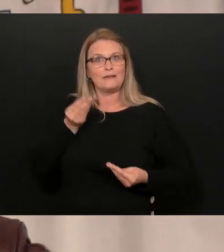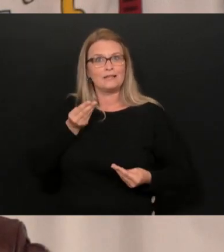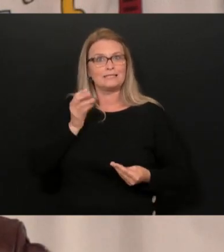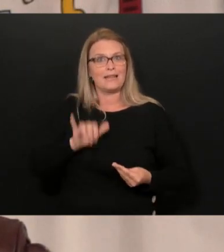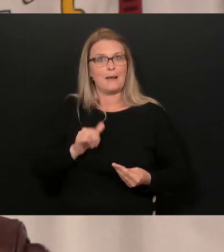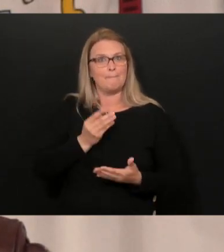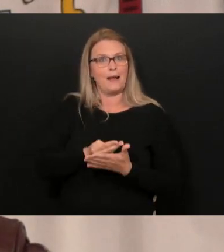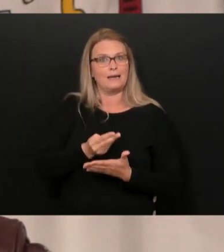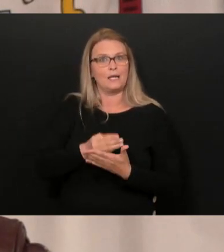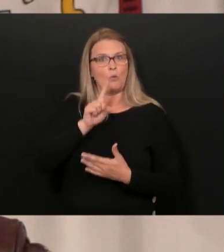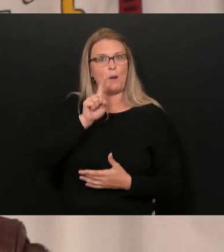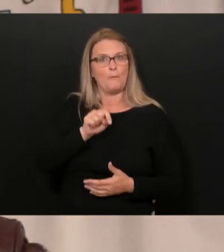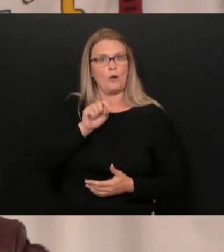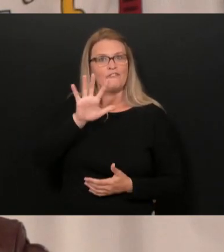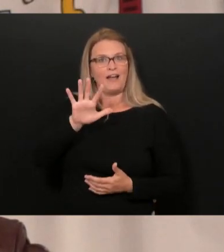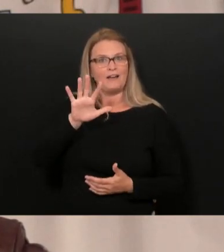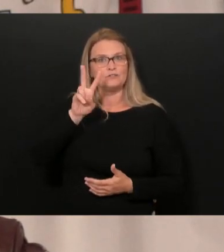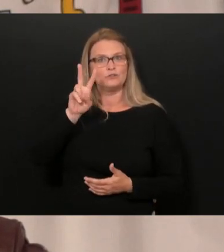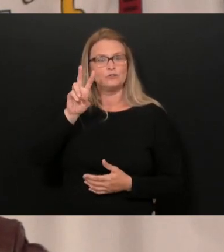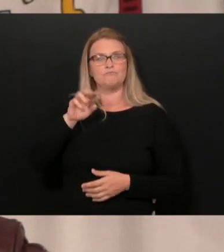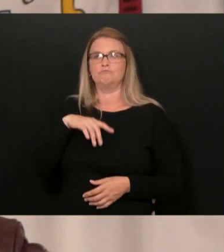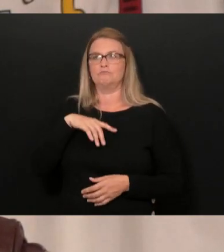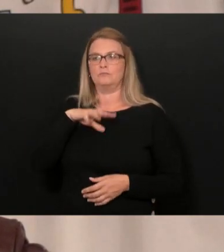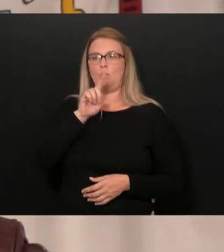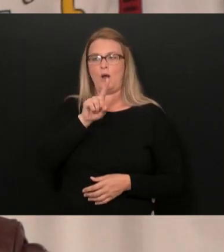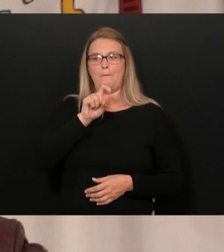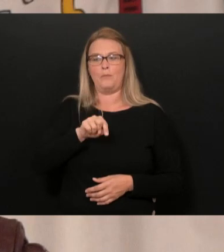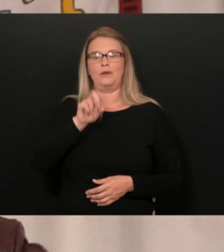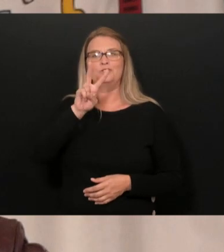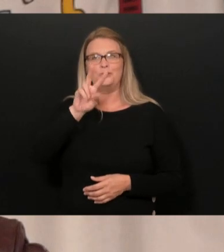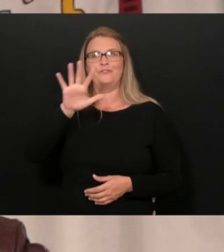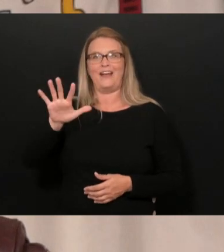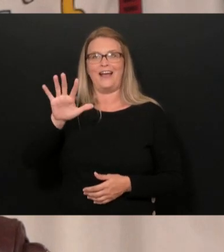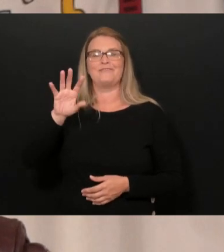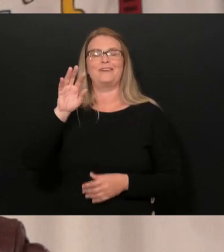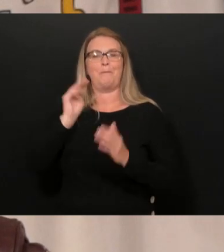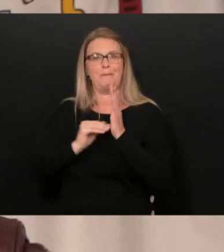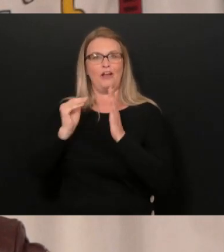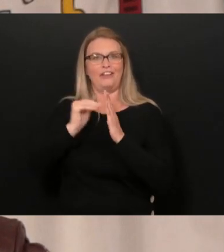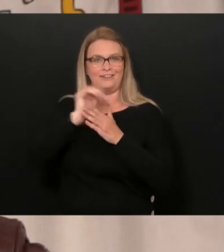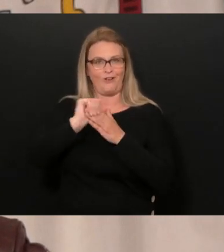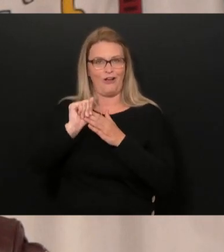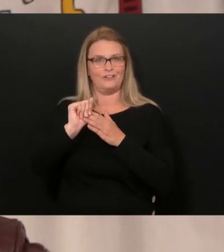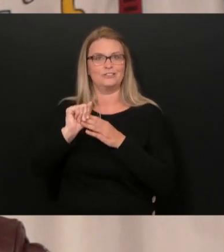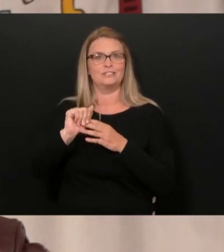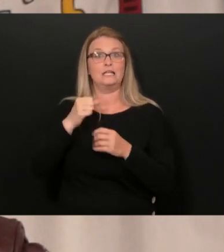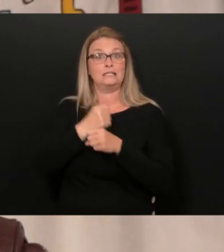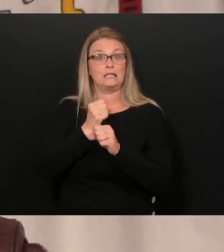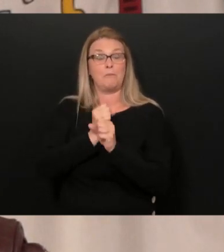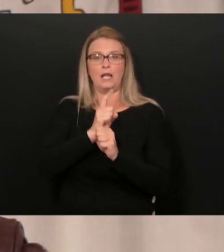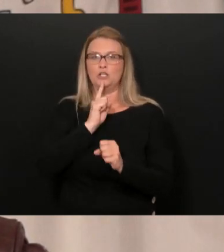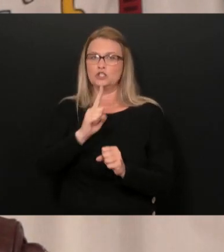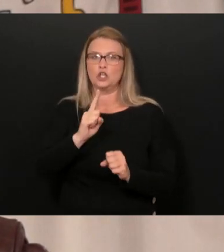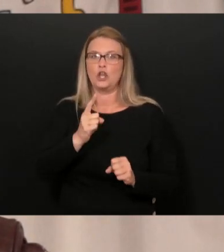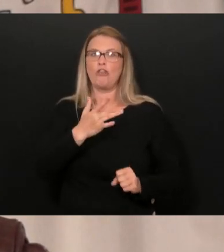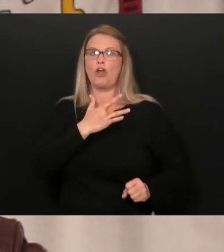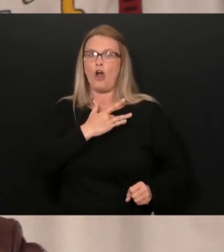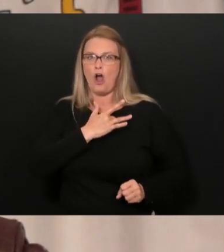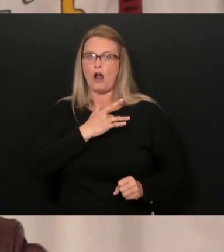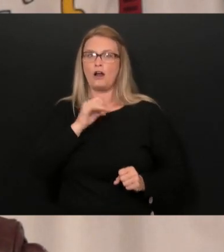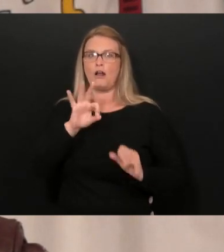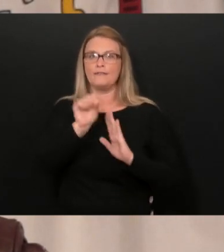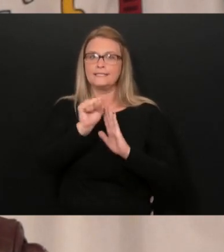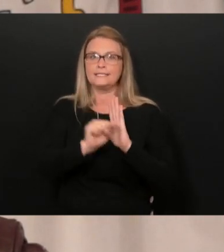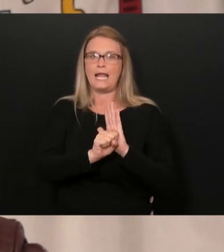billion. And that is just to ensure that the state, the heart keeps